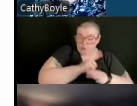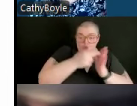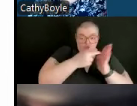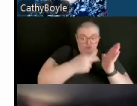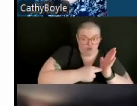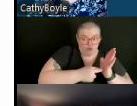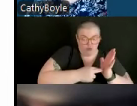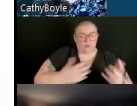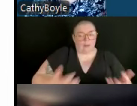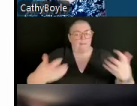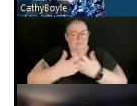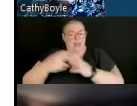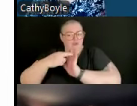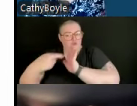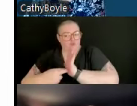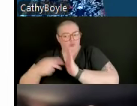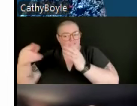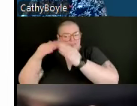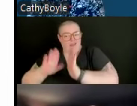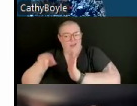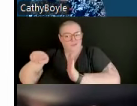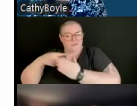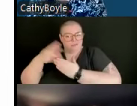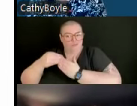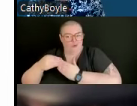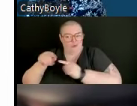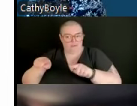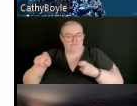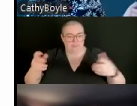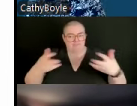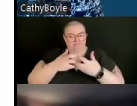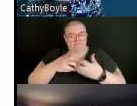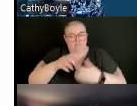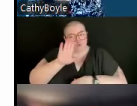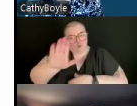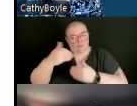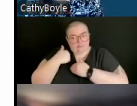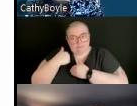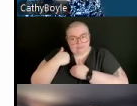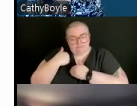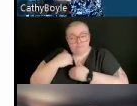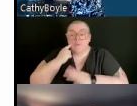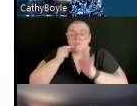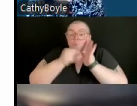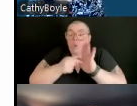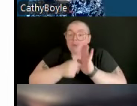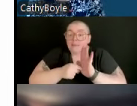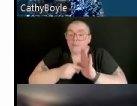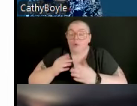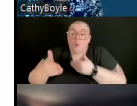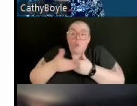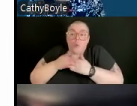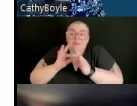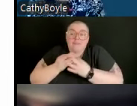with the rules of the housing situation. So, for example, a close family member can't be a live-in aid, or